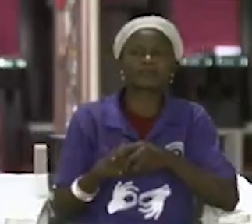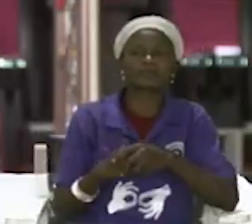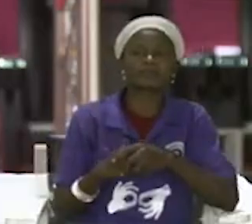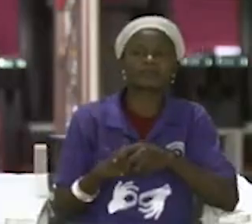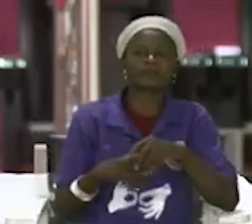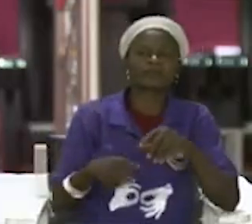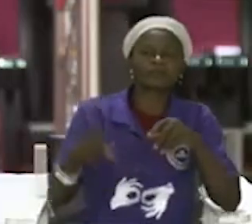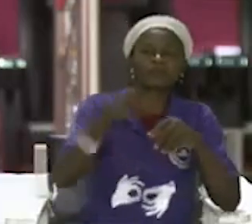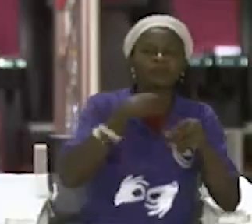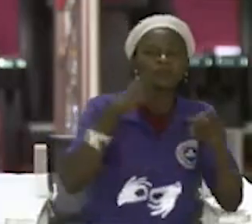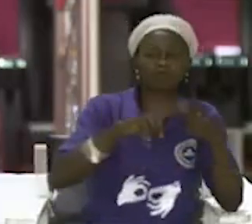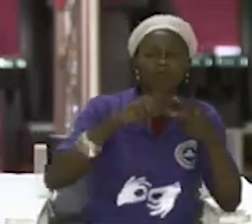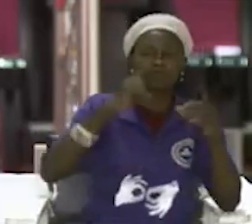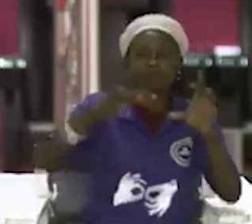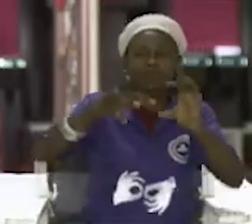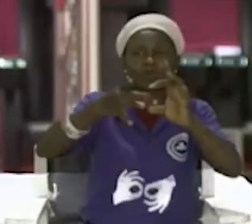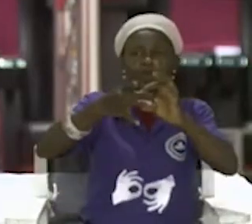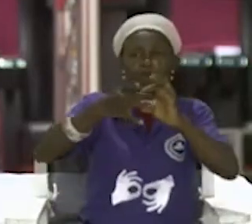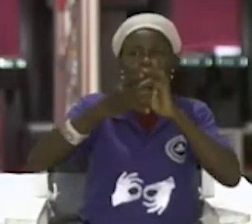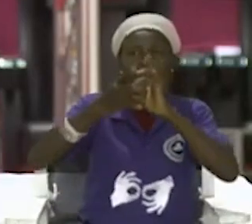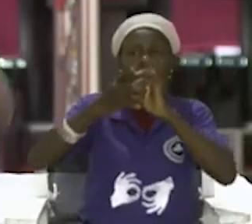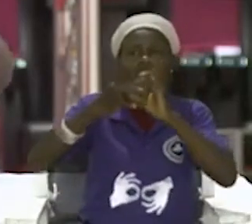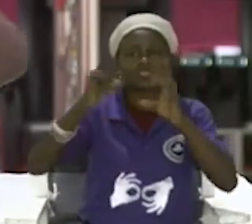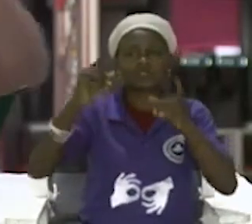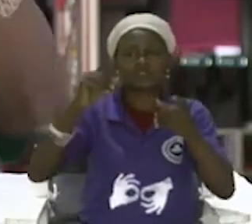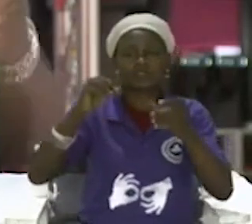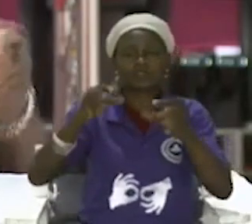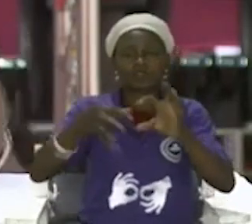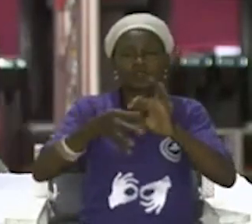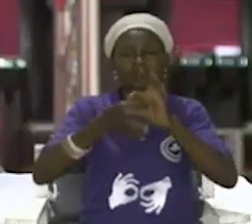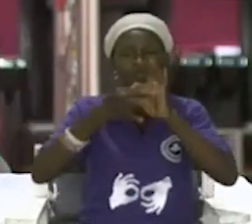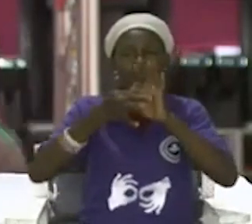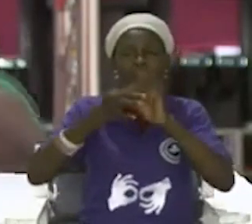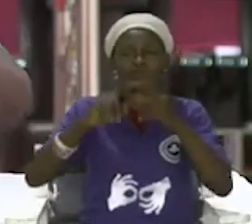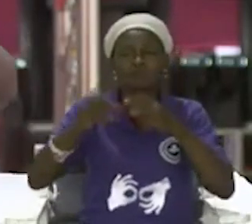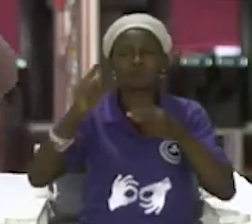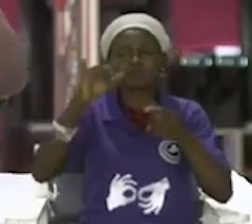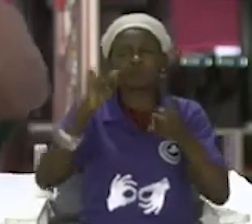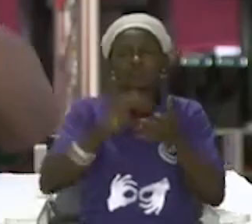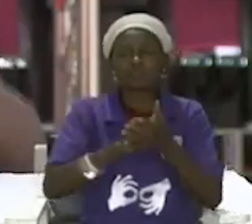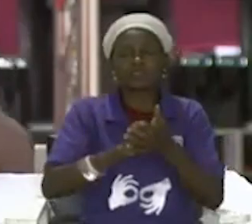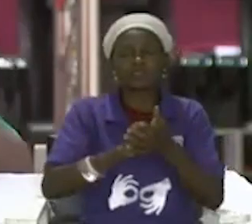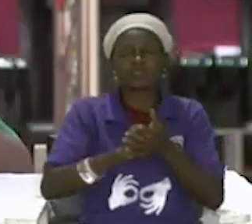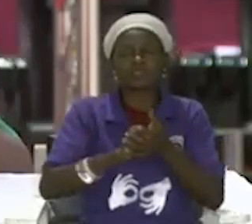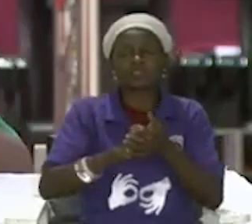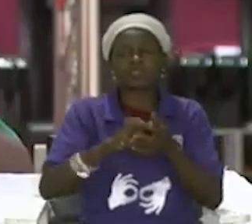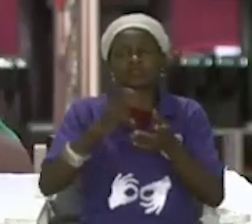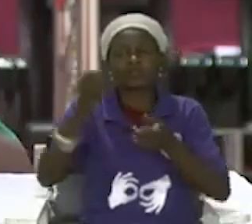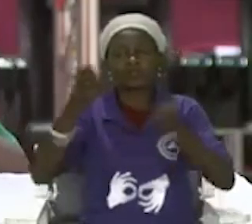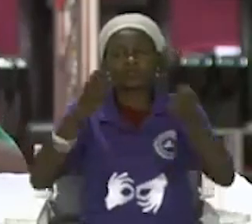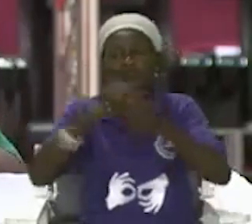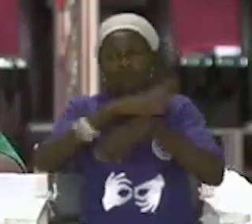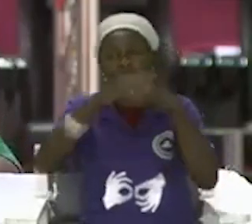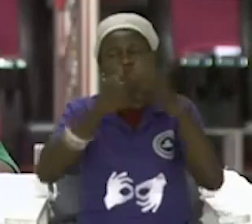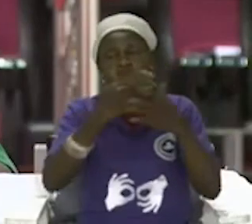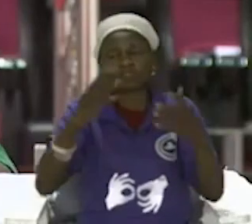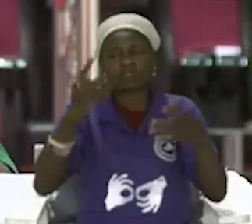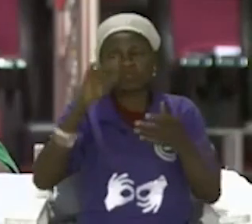you have to be connected to the one who controls all things, the one who is highest than all.